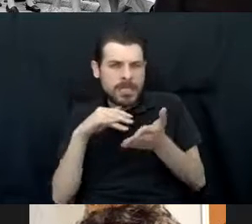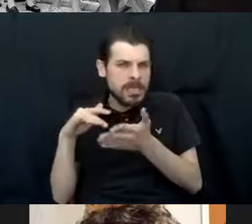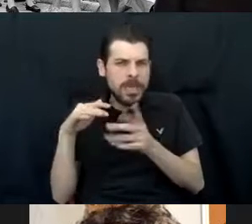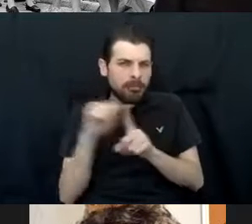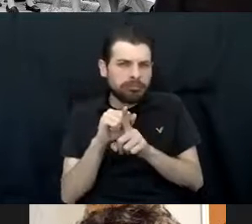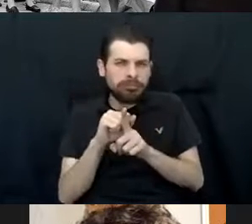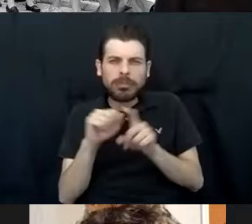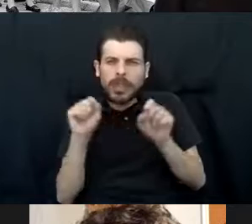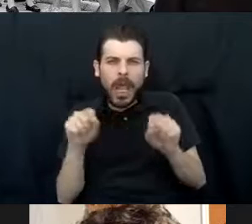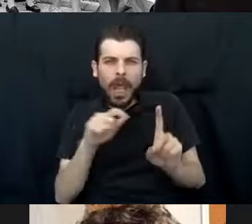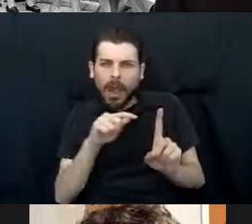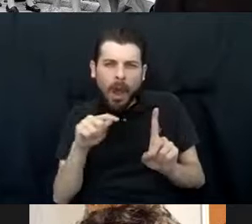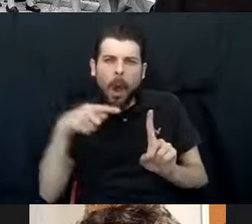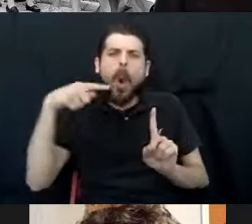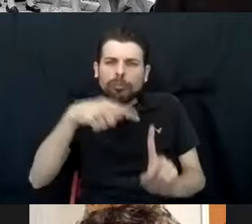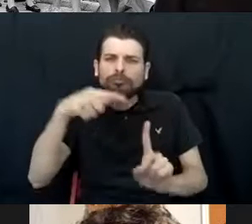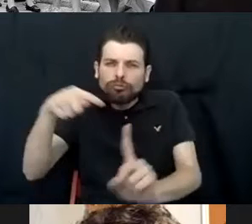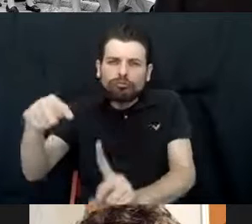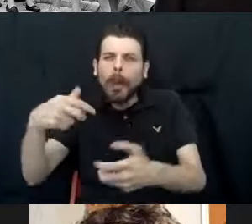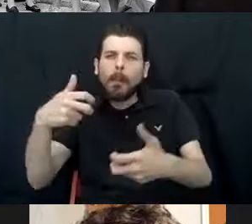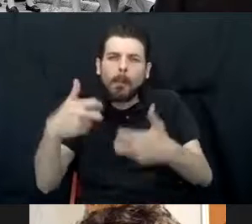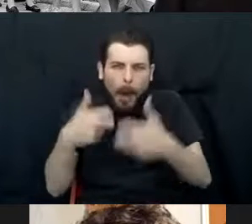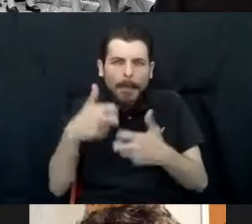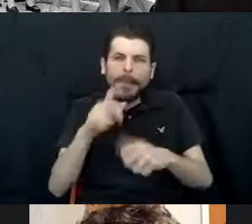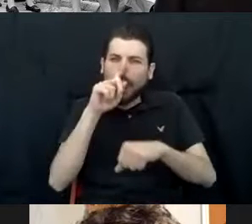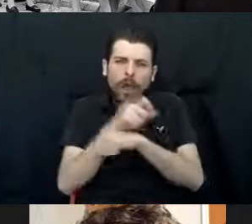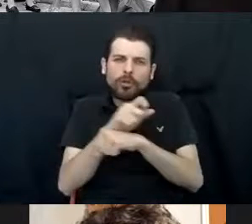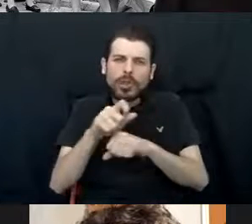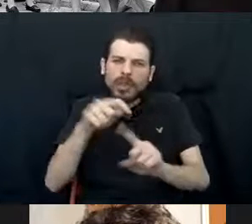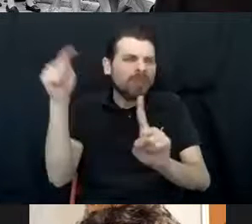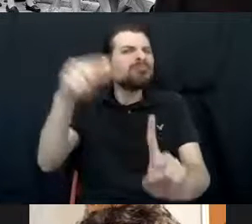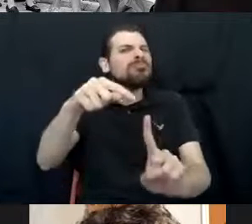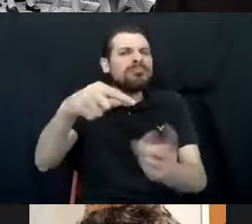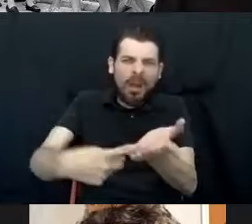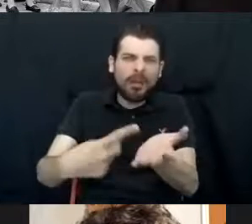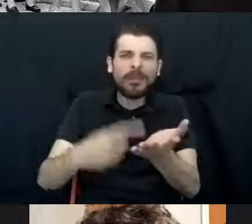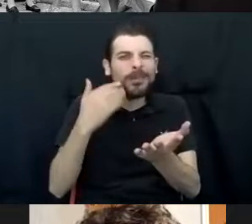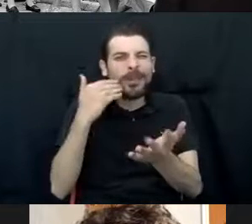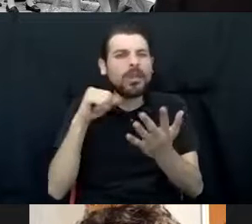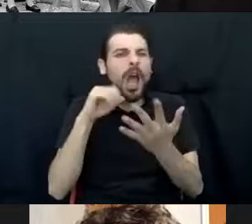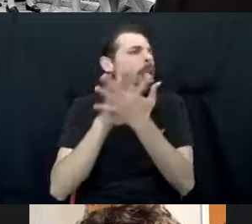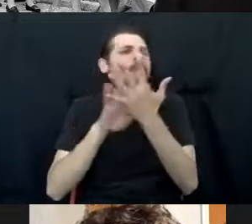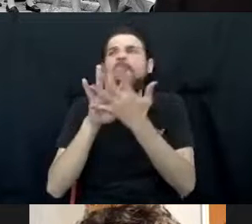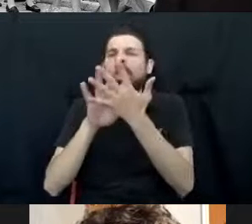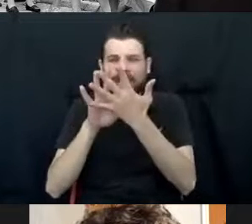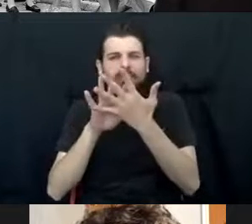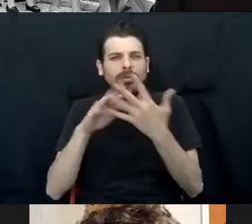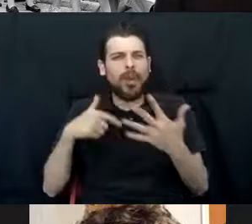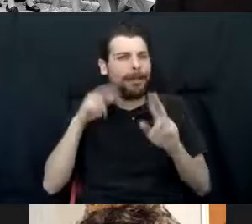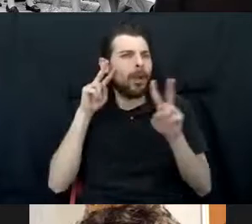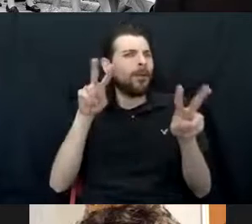issues lie and what the problems are. So I look forward to hearing her perspective and other young people's perspective